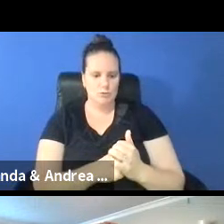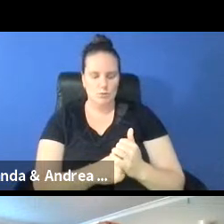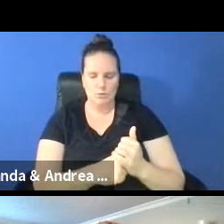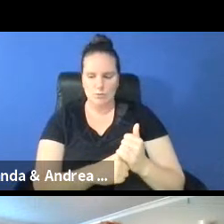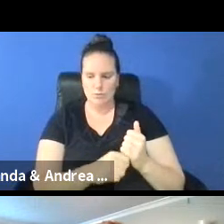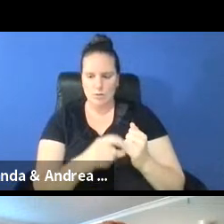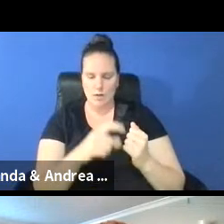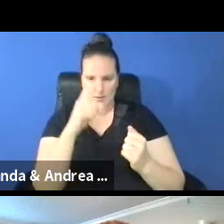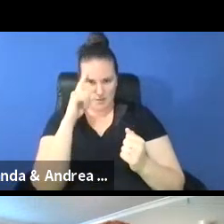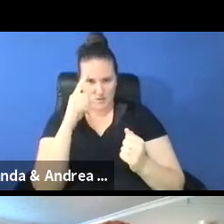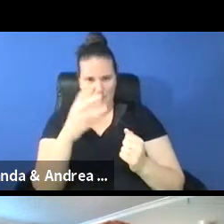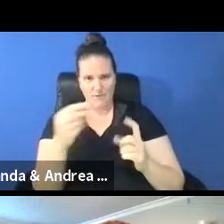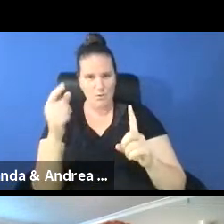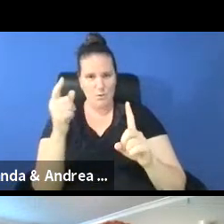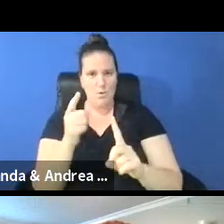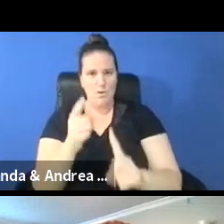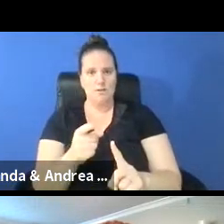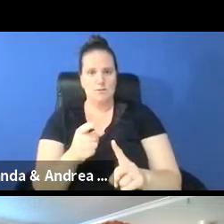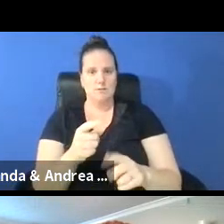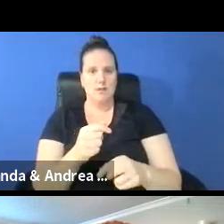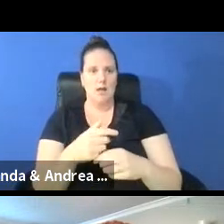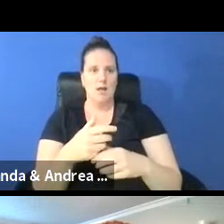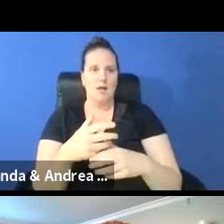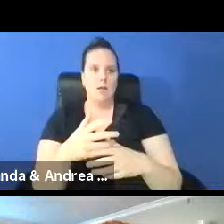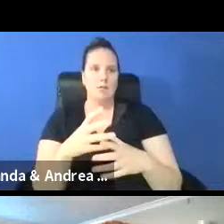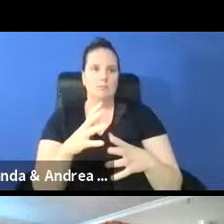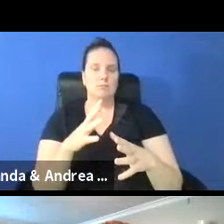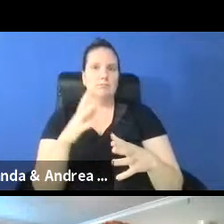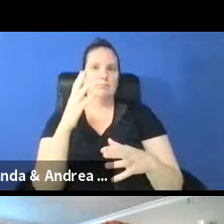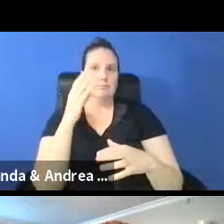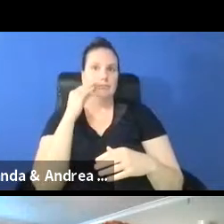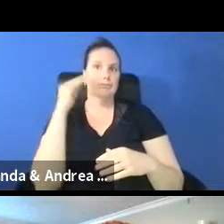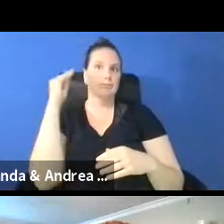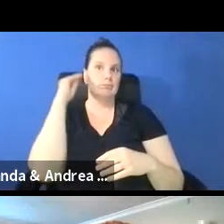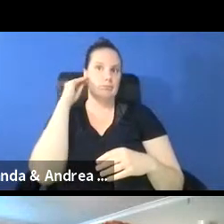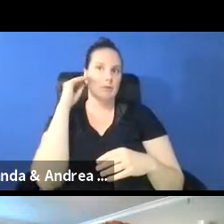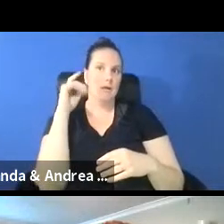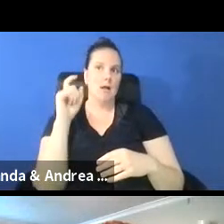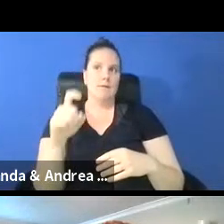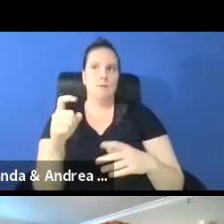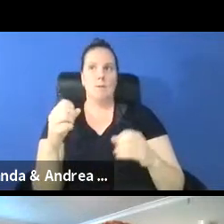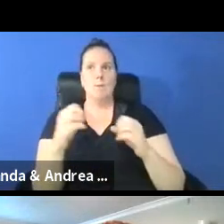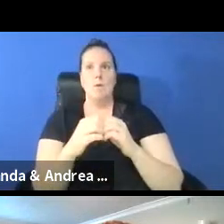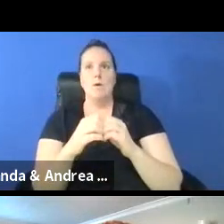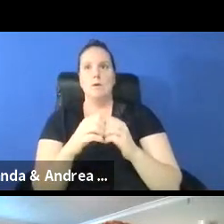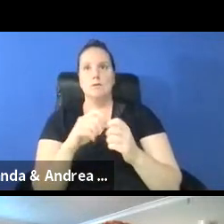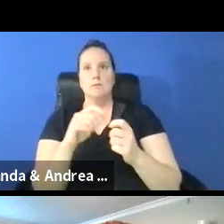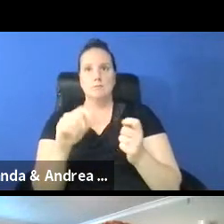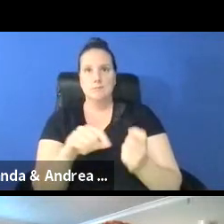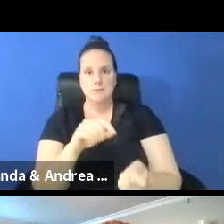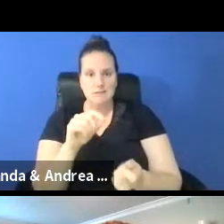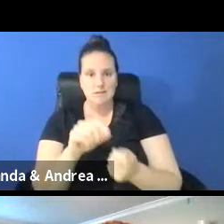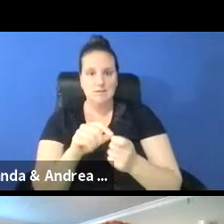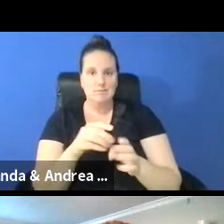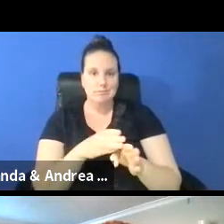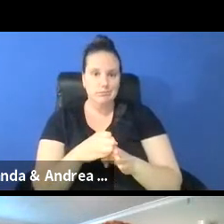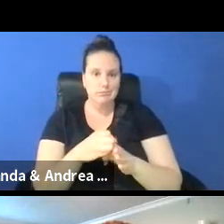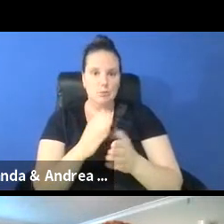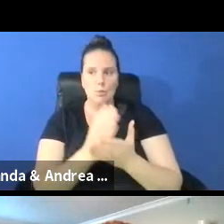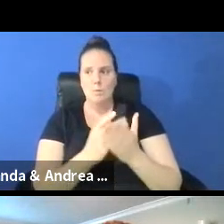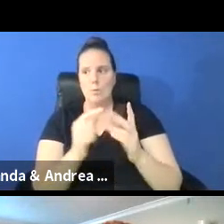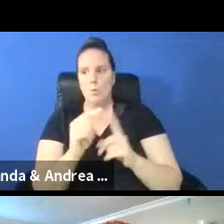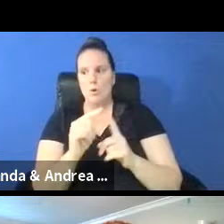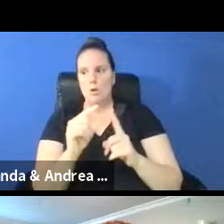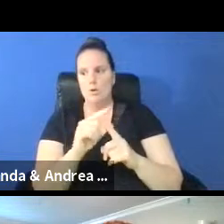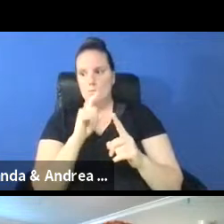I think a couple of the points I'm really walking away from is there needed to be some more specificity in some of the wording. We